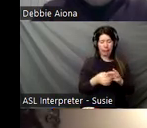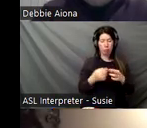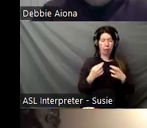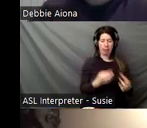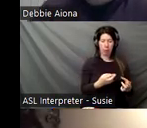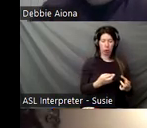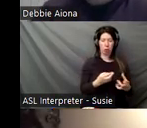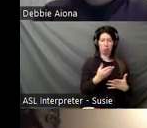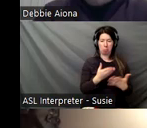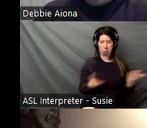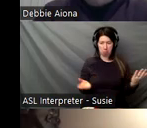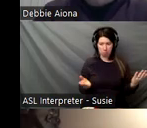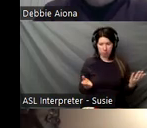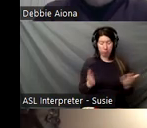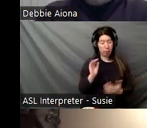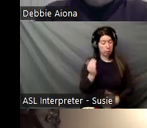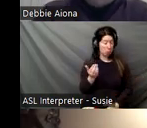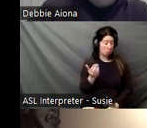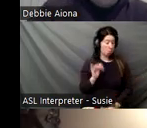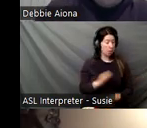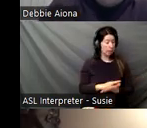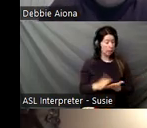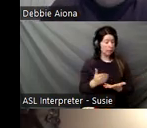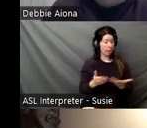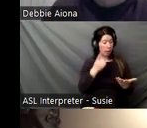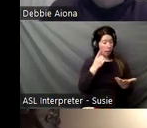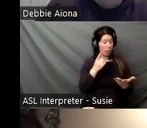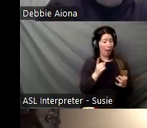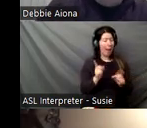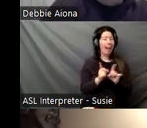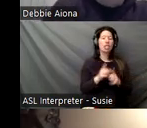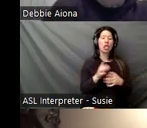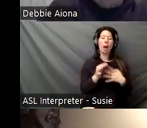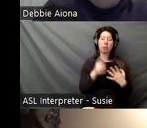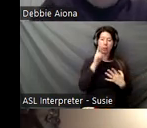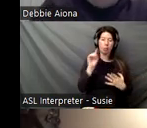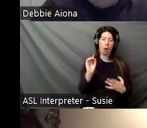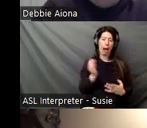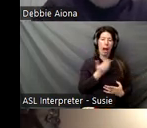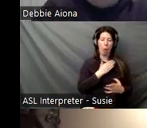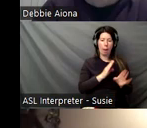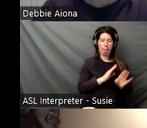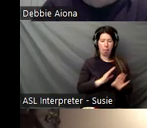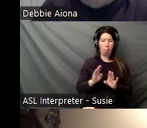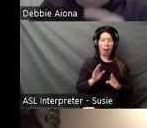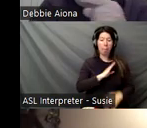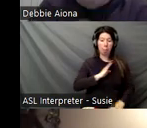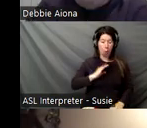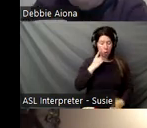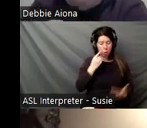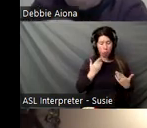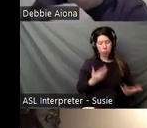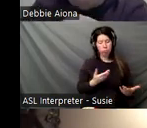So it seemed like a nice thing to have as an option for our board to be able to organize those. And then I